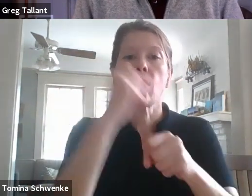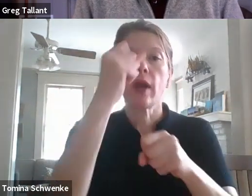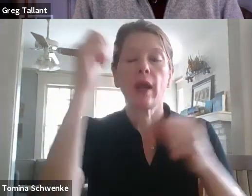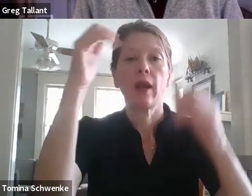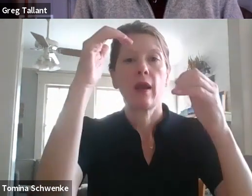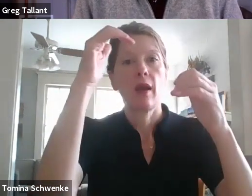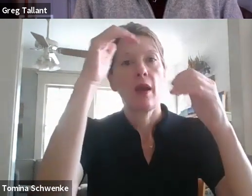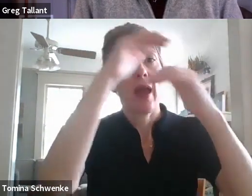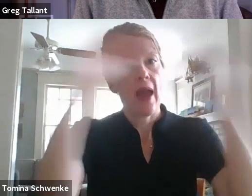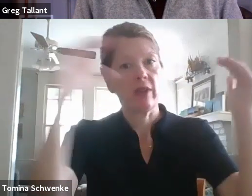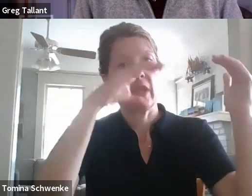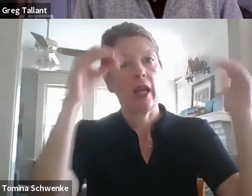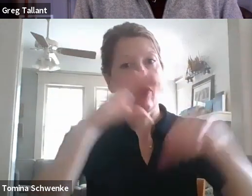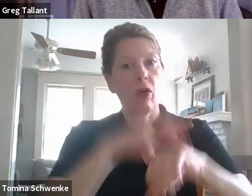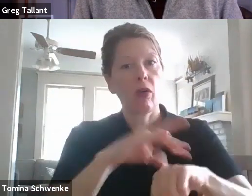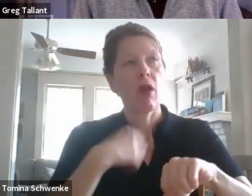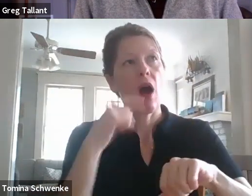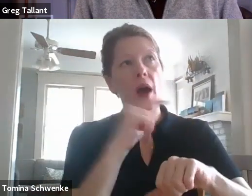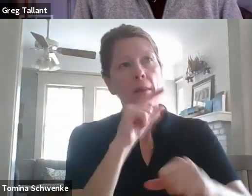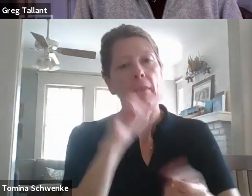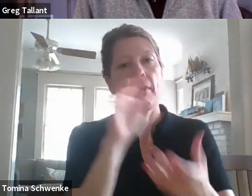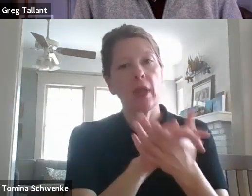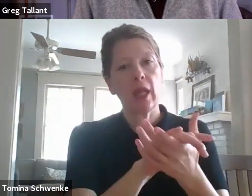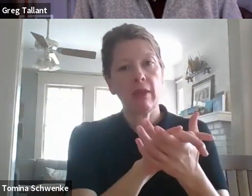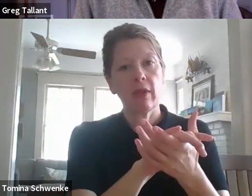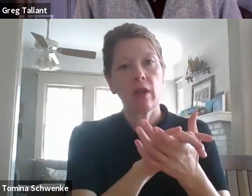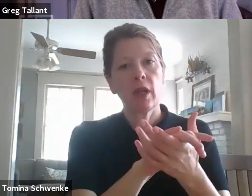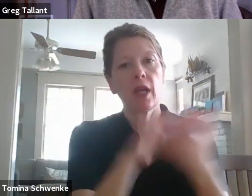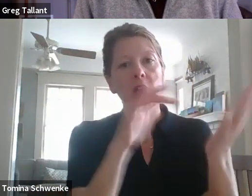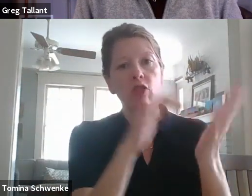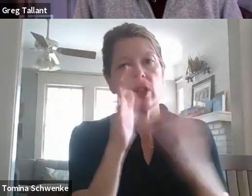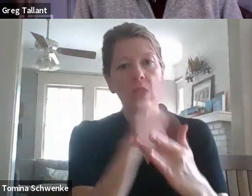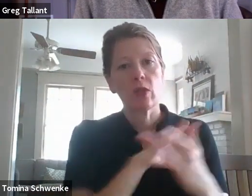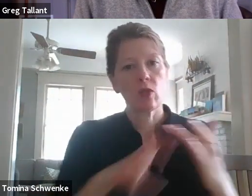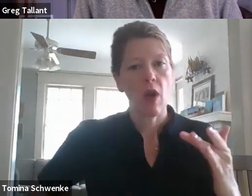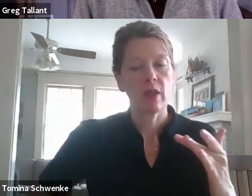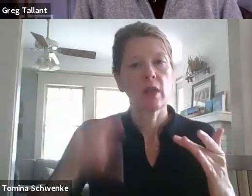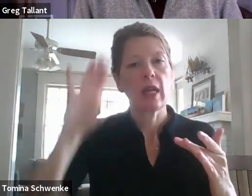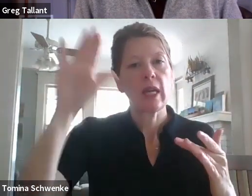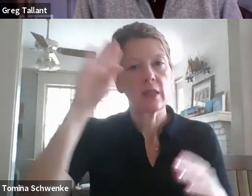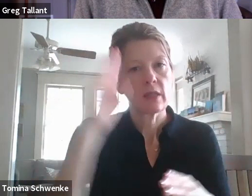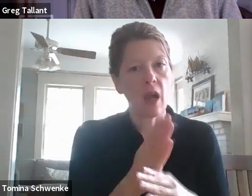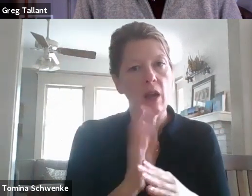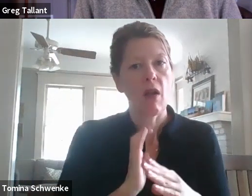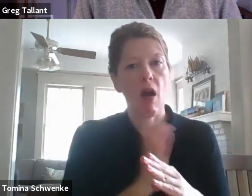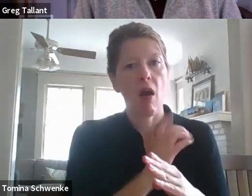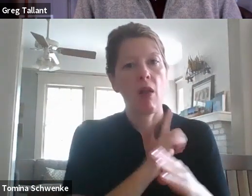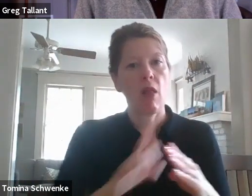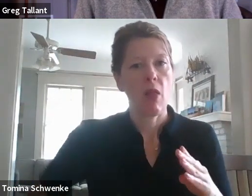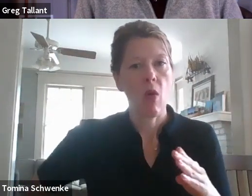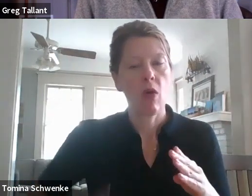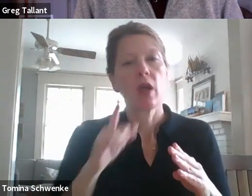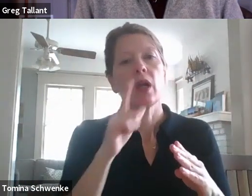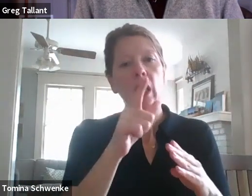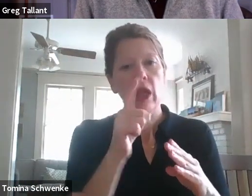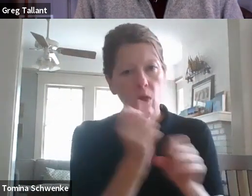earth. I believe in Jesus Christ, his only Son, our Lord. He was conceived by the power of the Holy